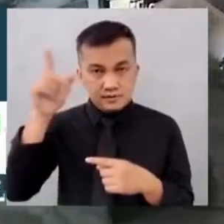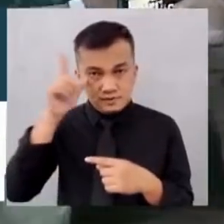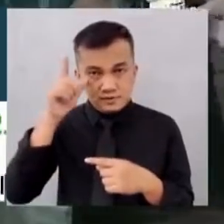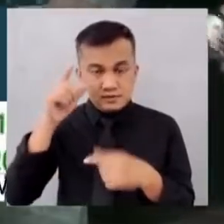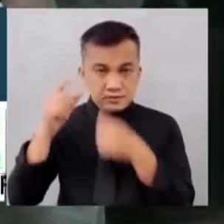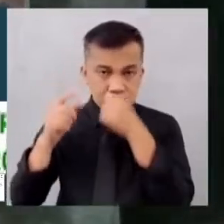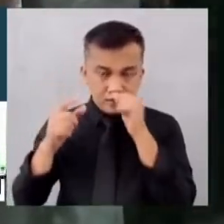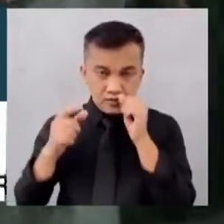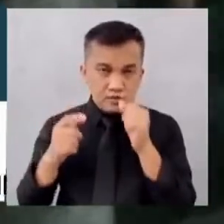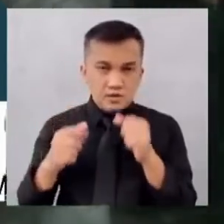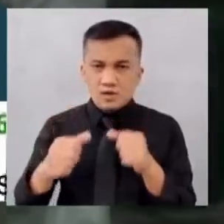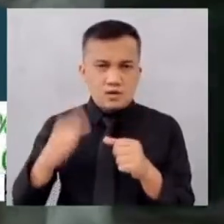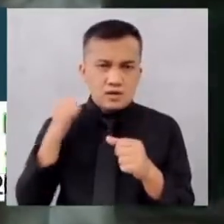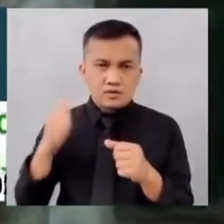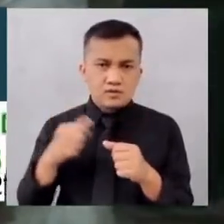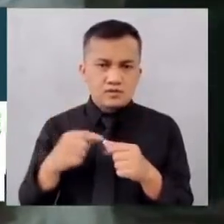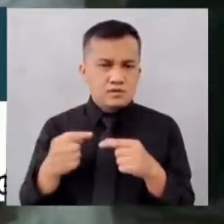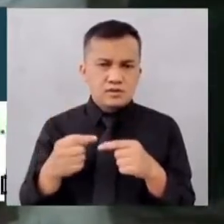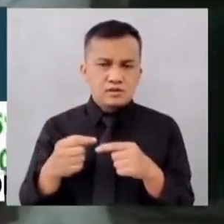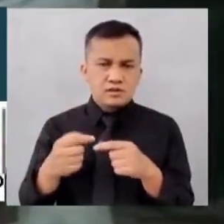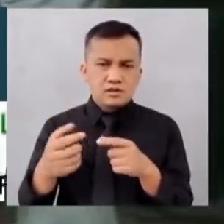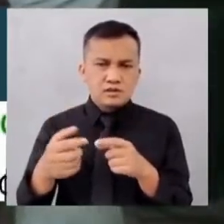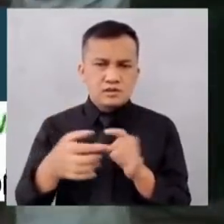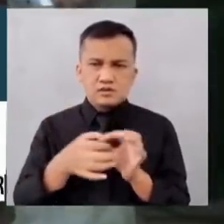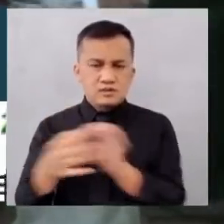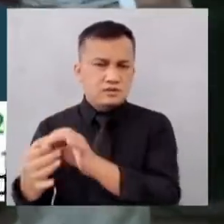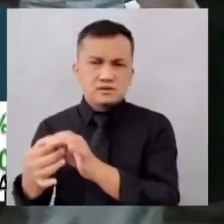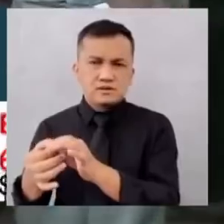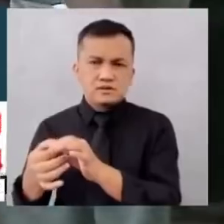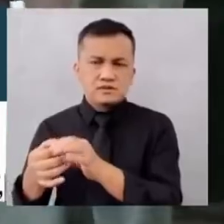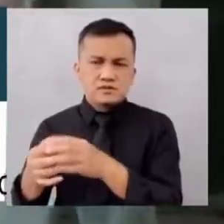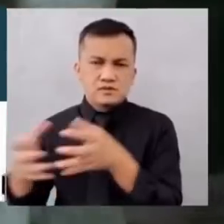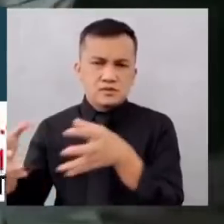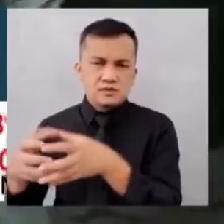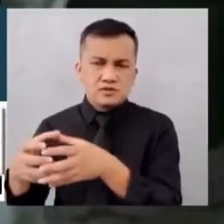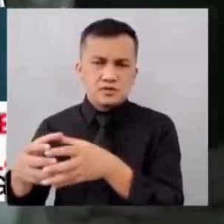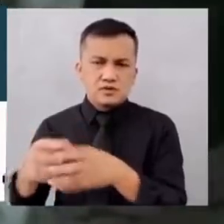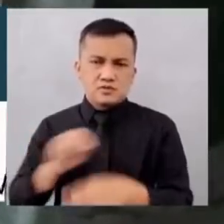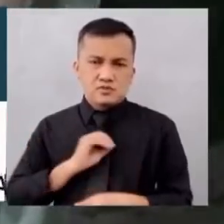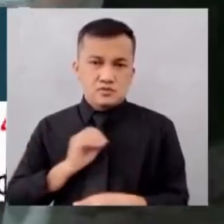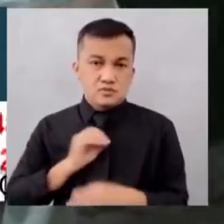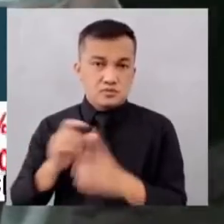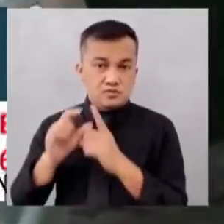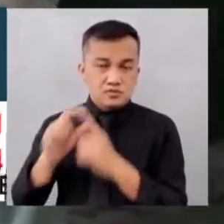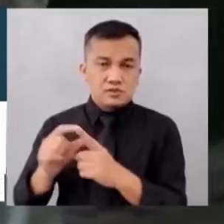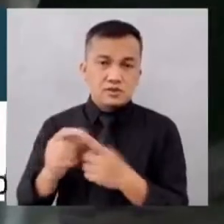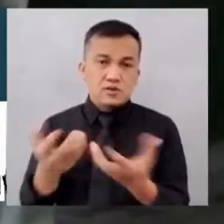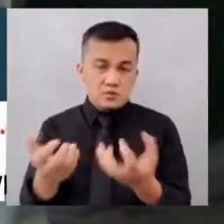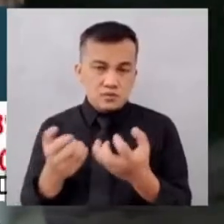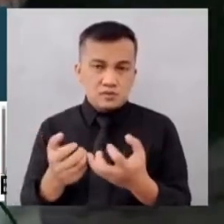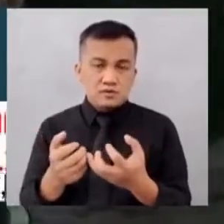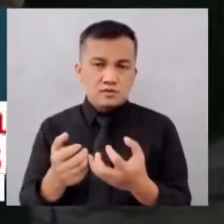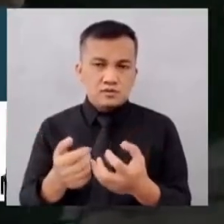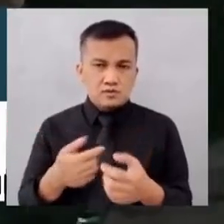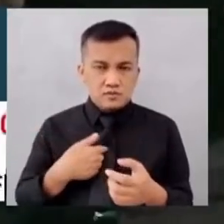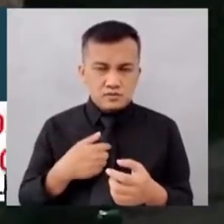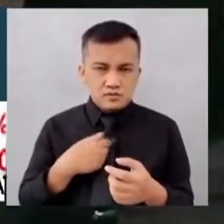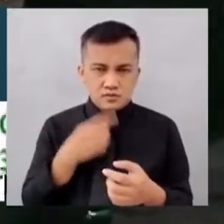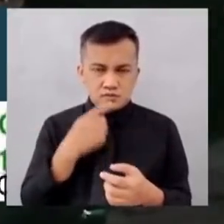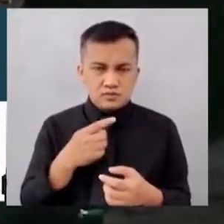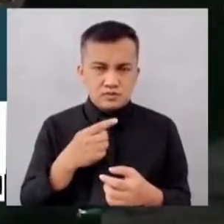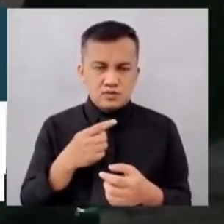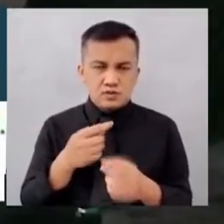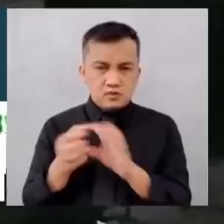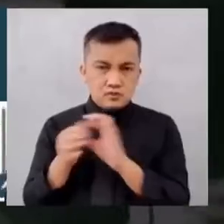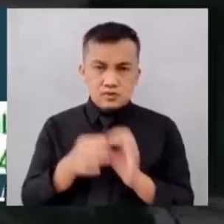to be identified with any particular fence. Those are his own words. He said that they want to side with the Filipino